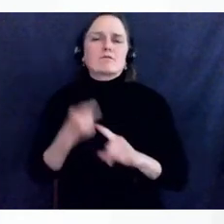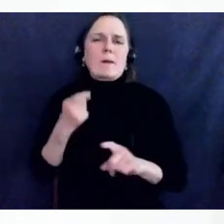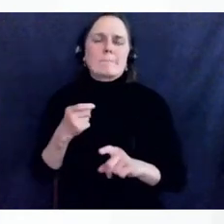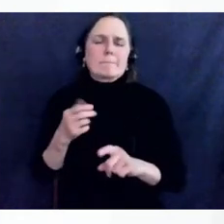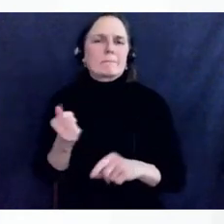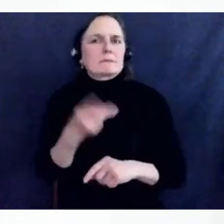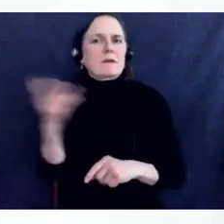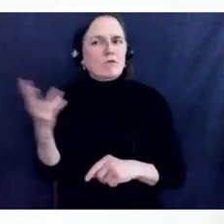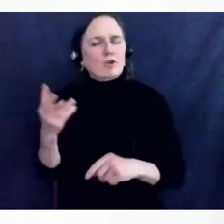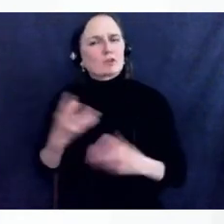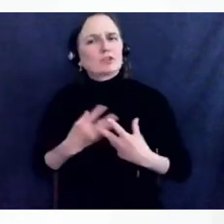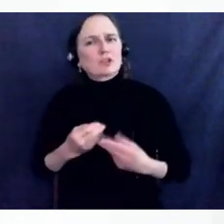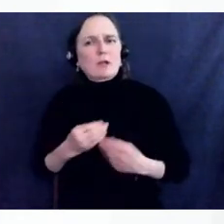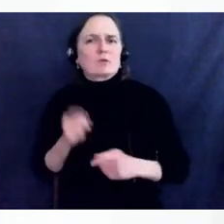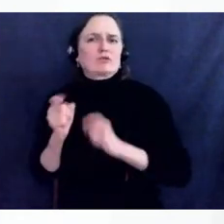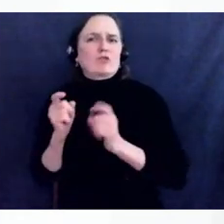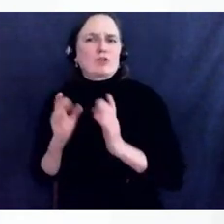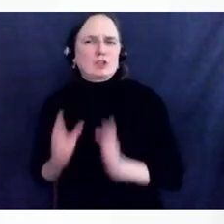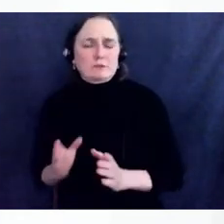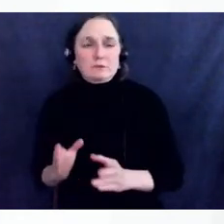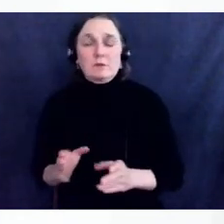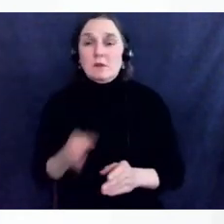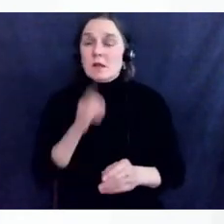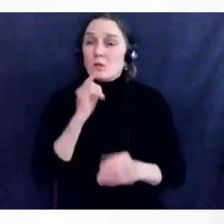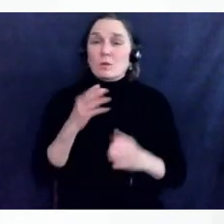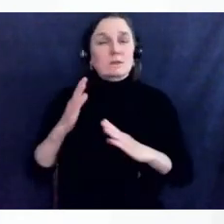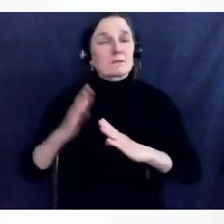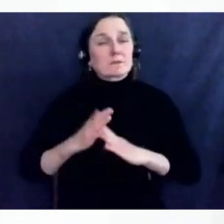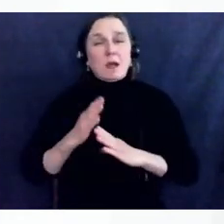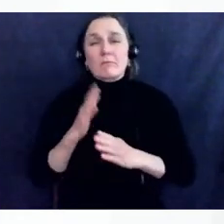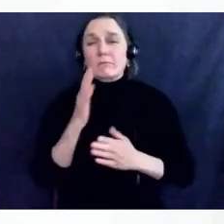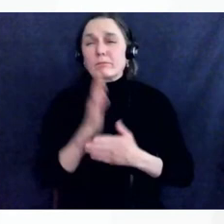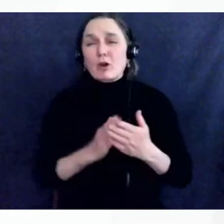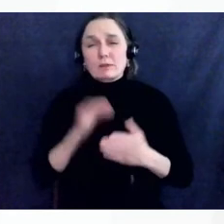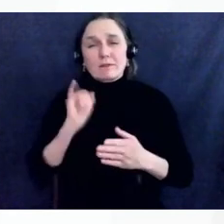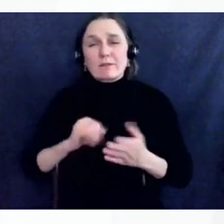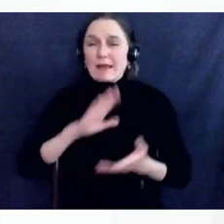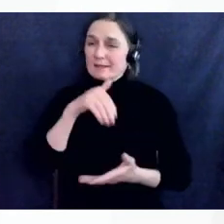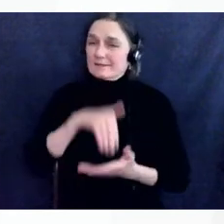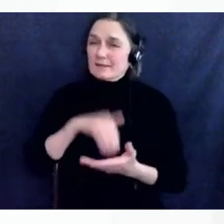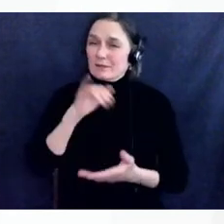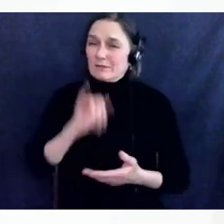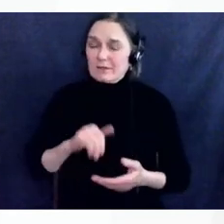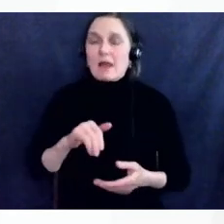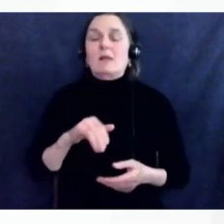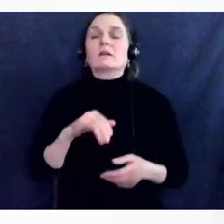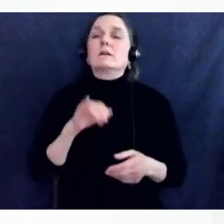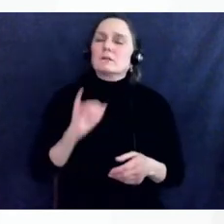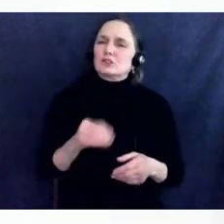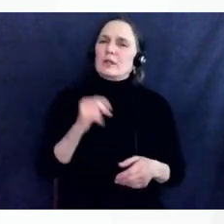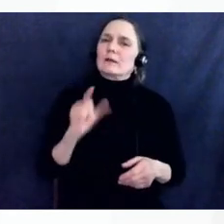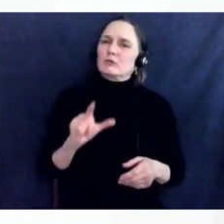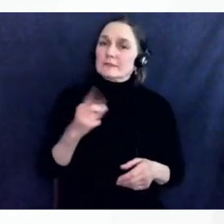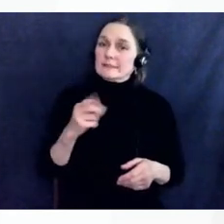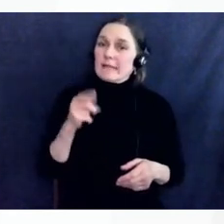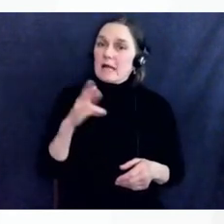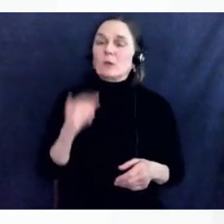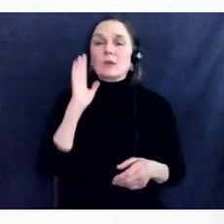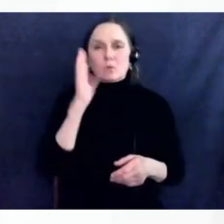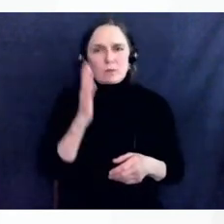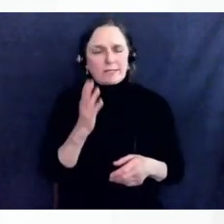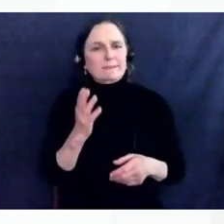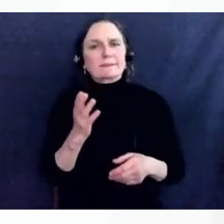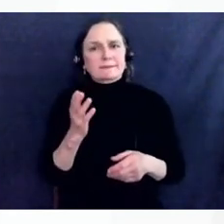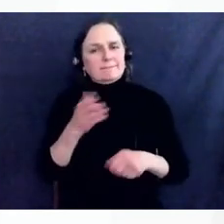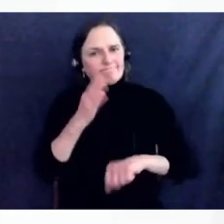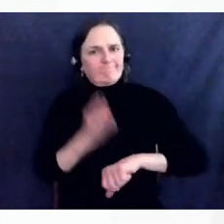underway, is going to be a wonderful remake of the Jacob Lawrence Gallery itself to make his work and his legacy more